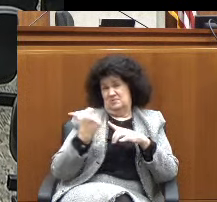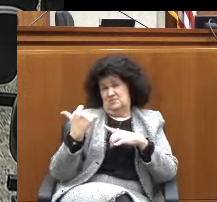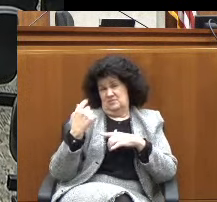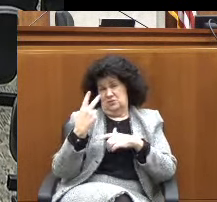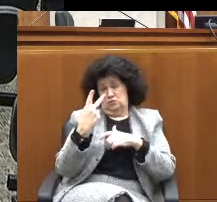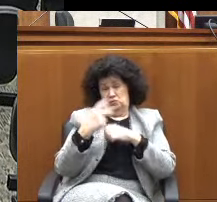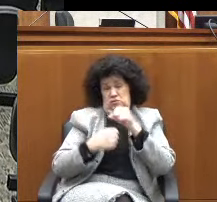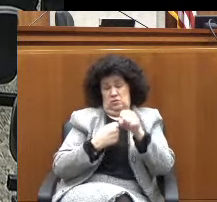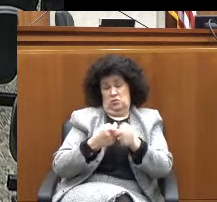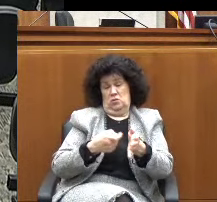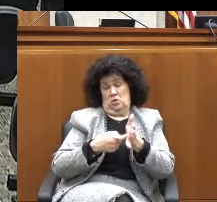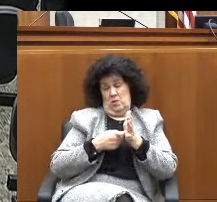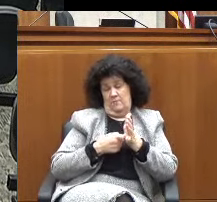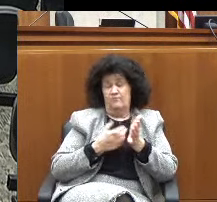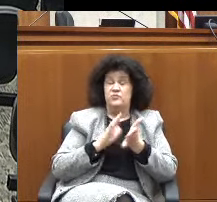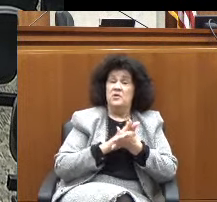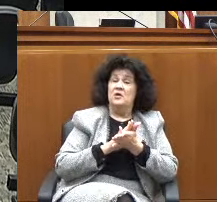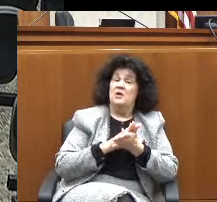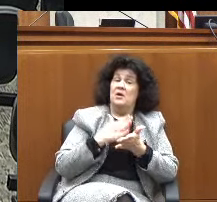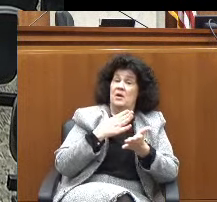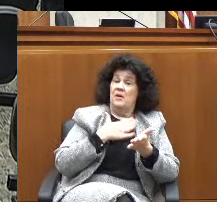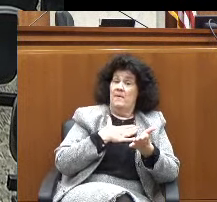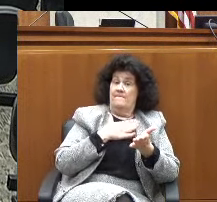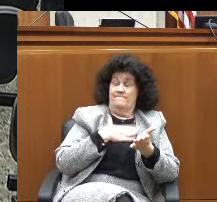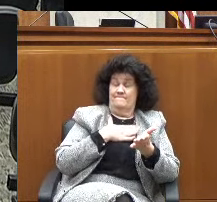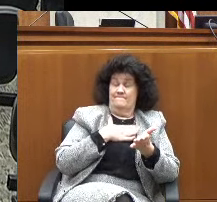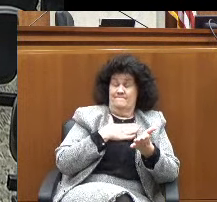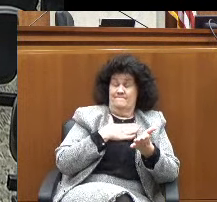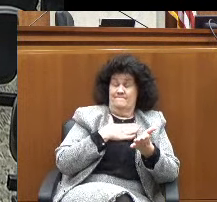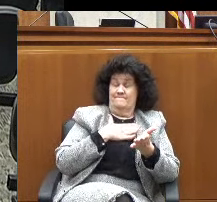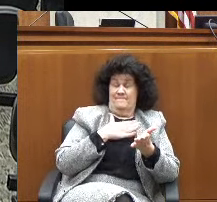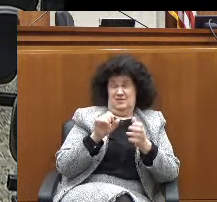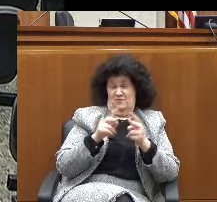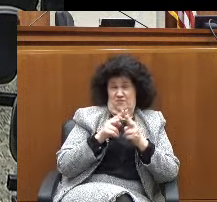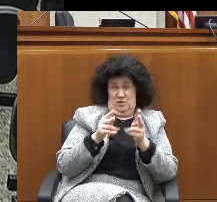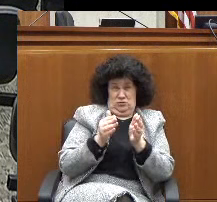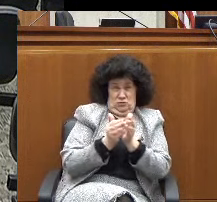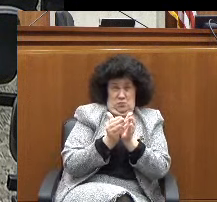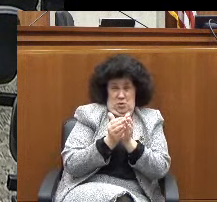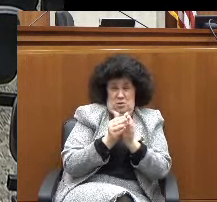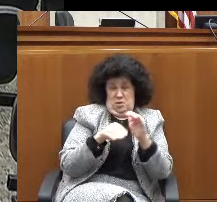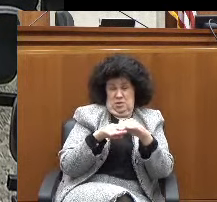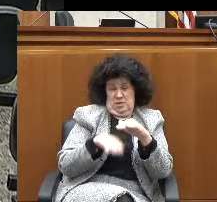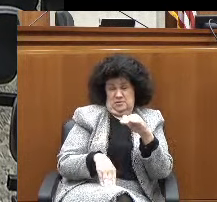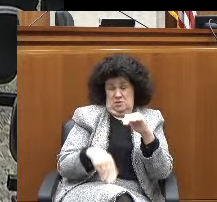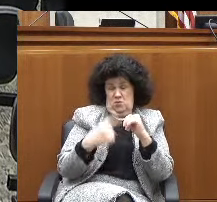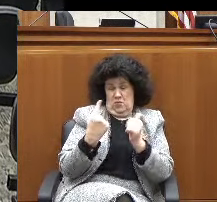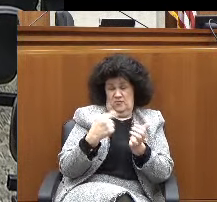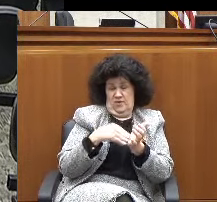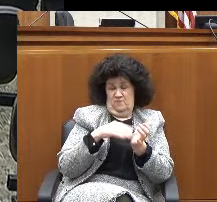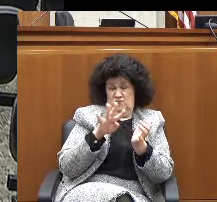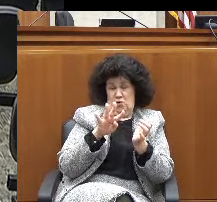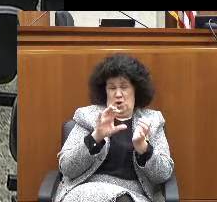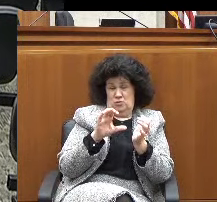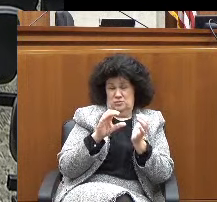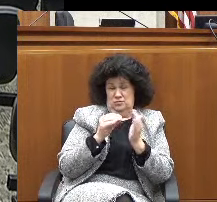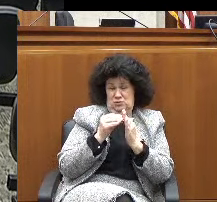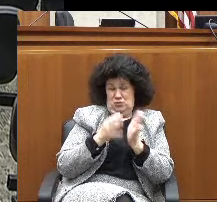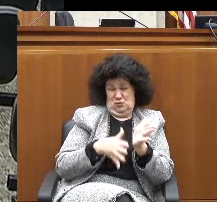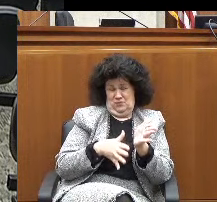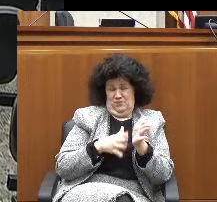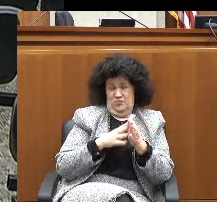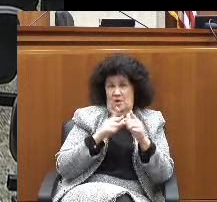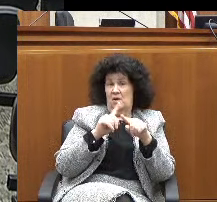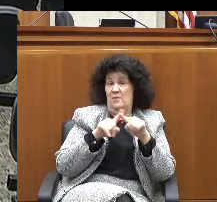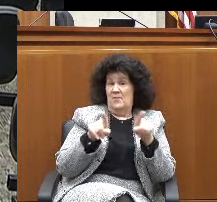nurse. My view, I am a very small school district. We have less than 1,400 students, but I have